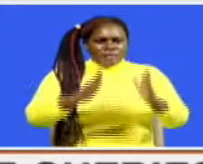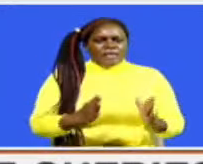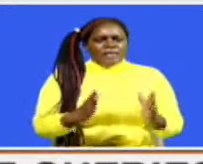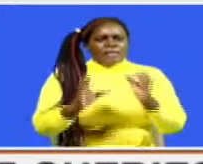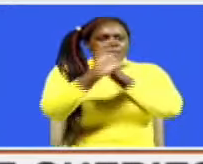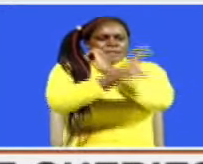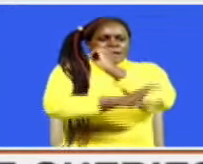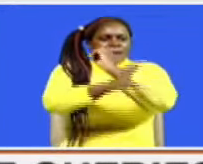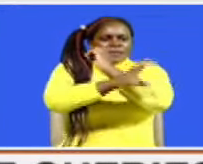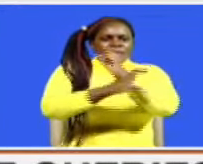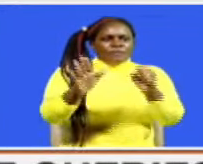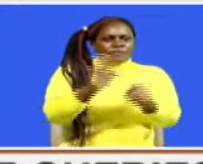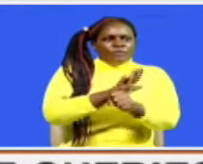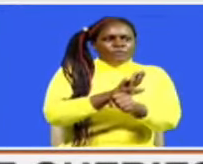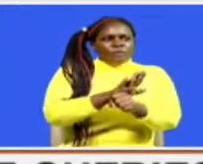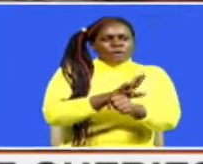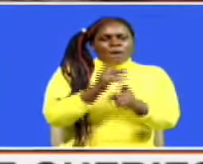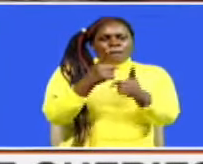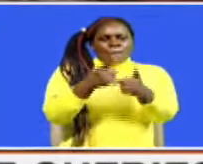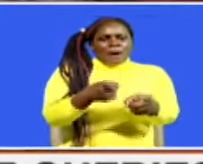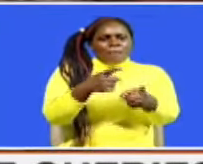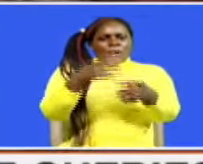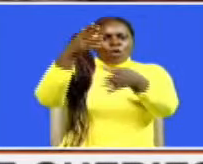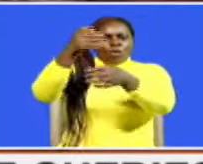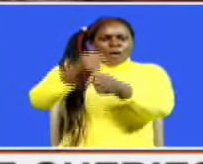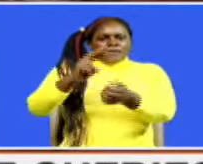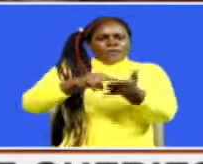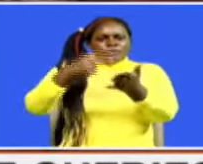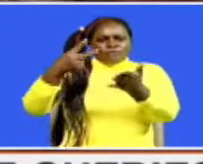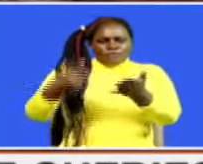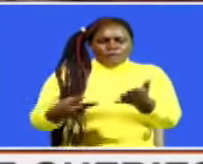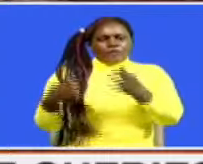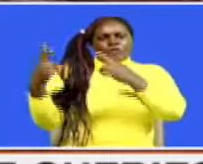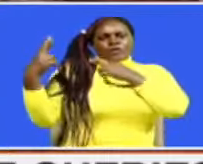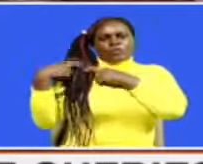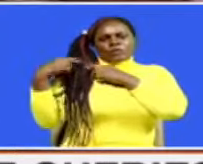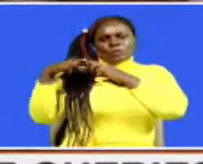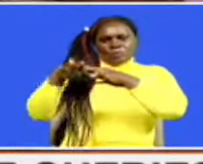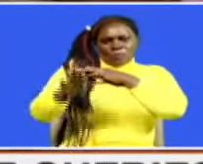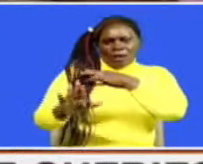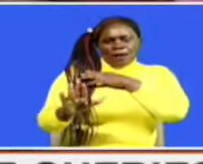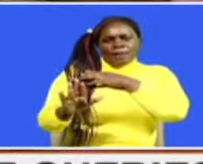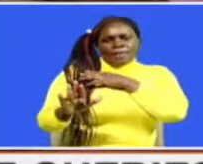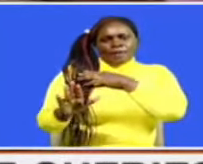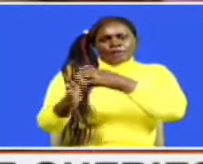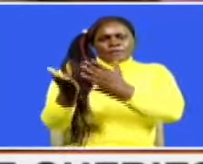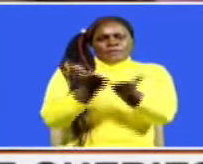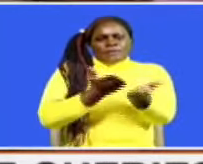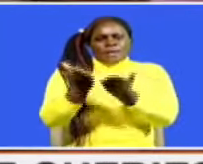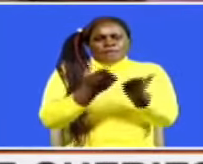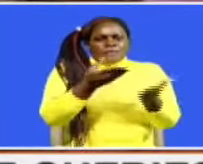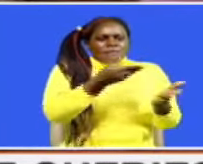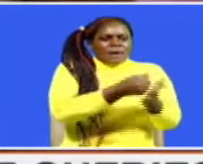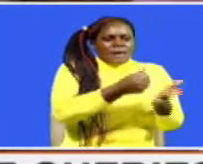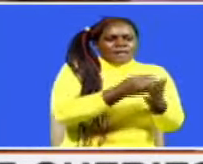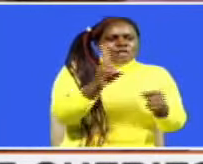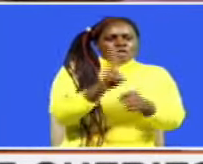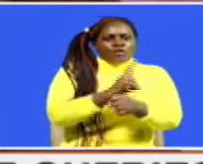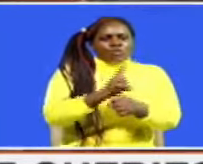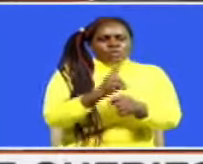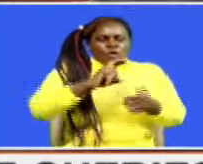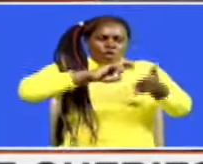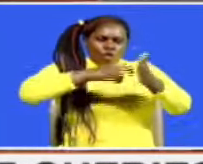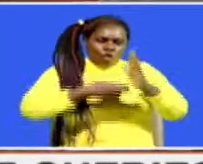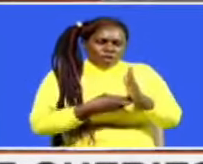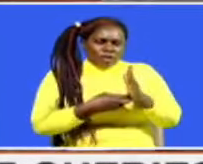the country. The MPs accused the company of failing in its obligation to match the service with the money spent in the